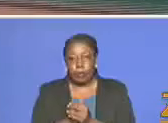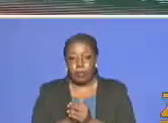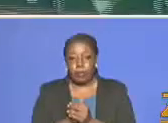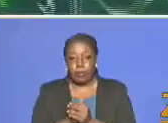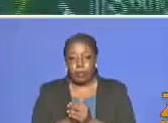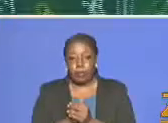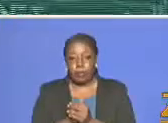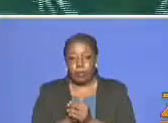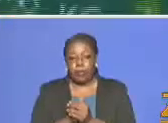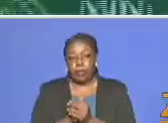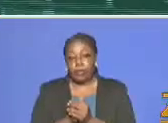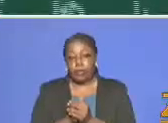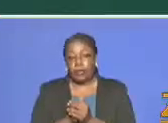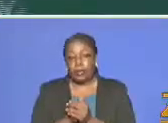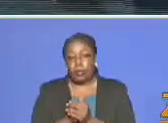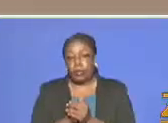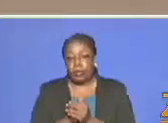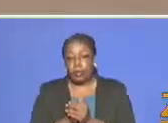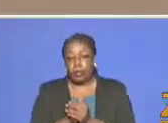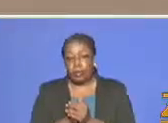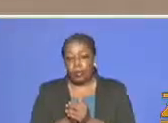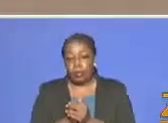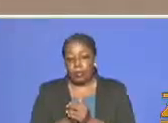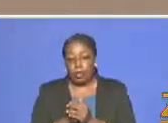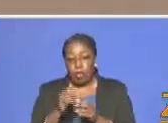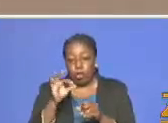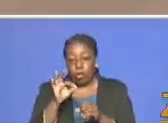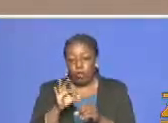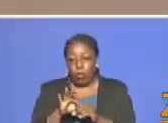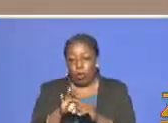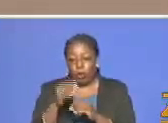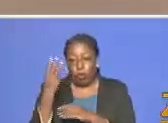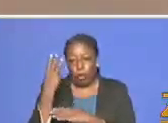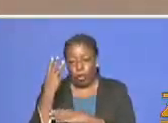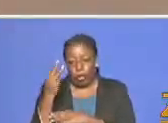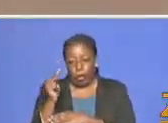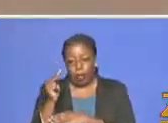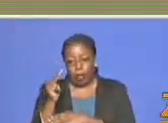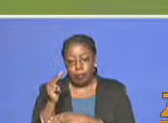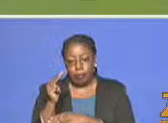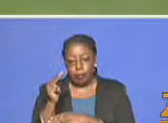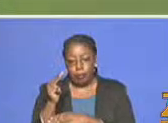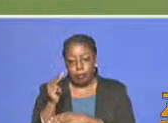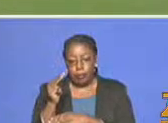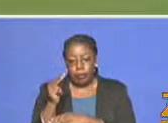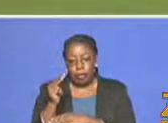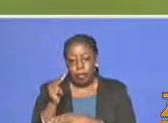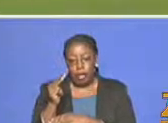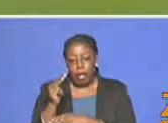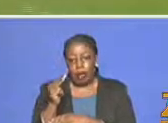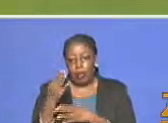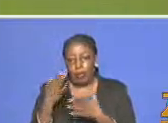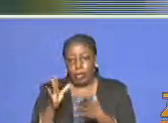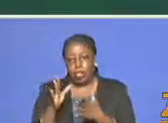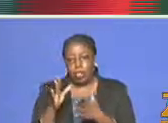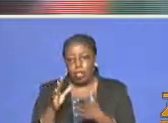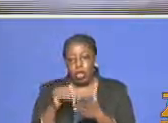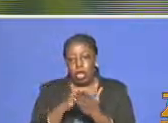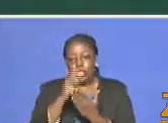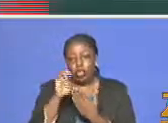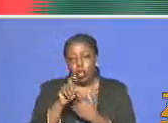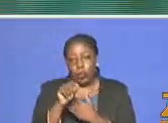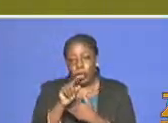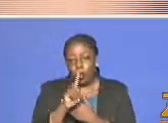MLB.com/all-star/ballot to place your vote. You can vote up to 5 times a day. Phase 1 ends on June 24th, and Phase 2 for the